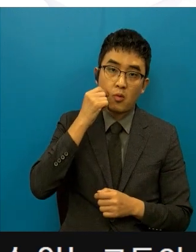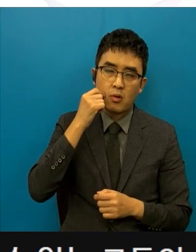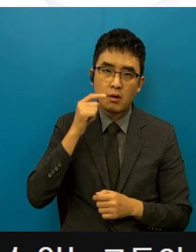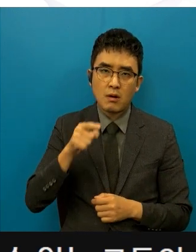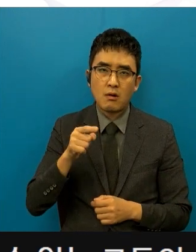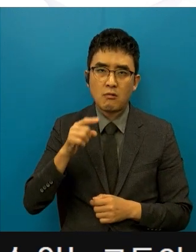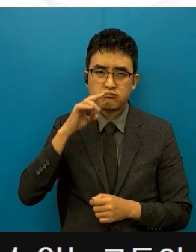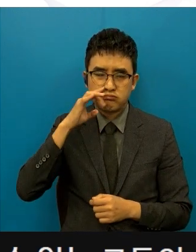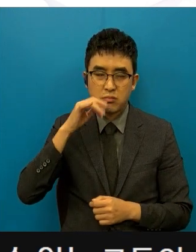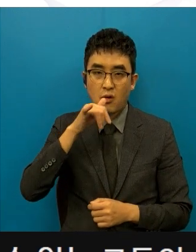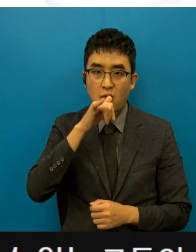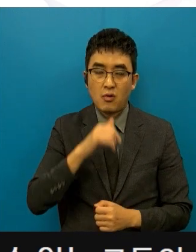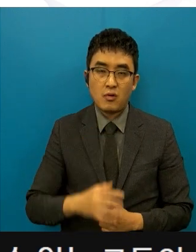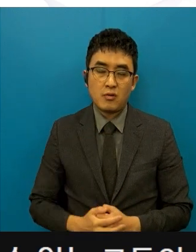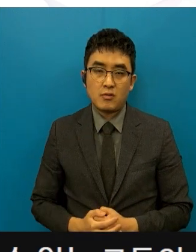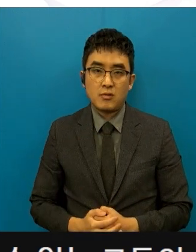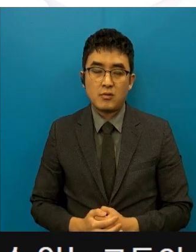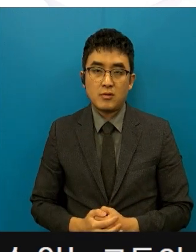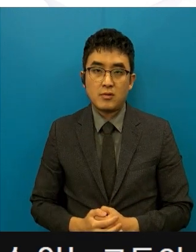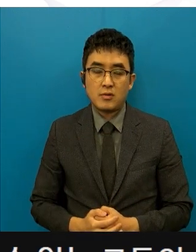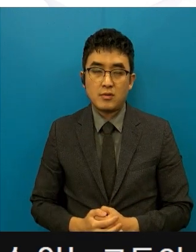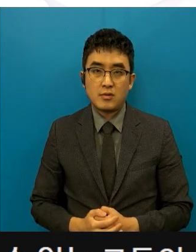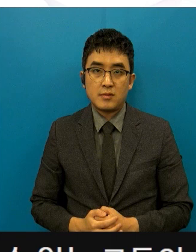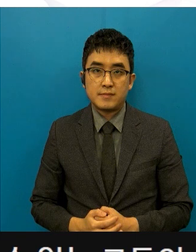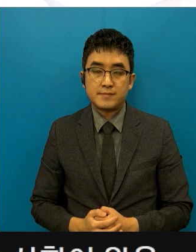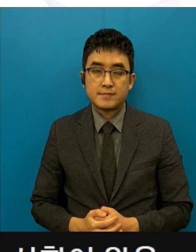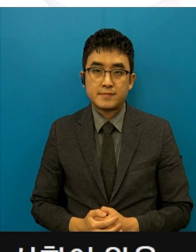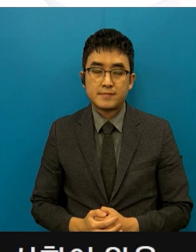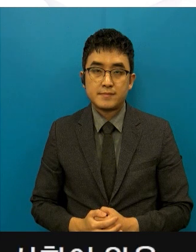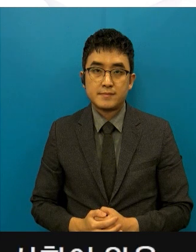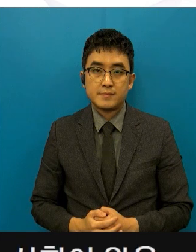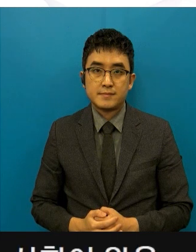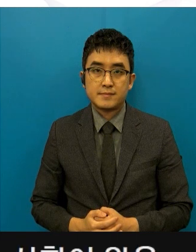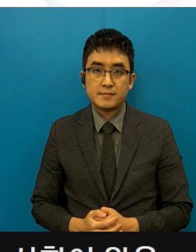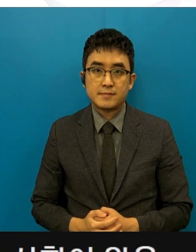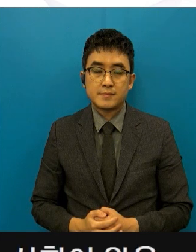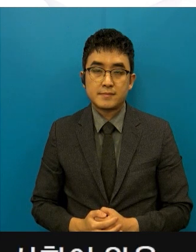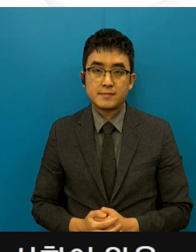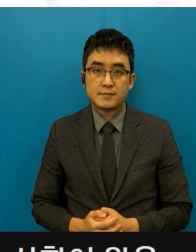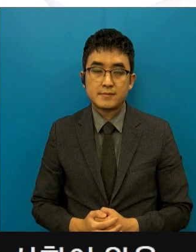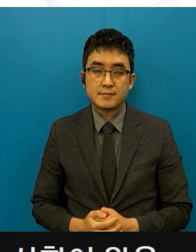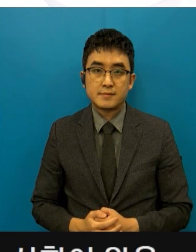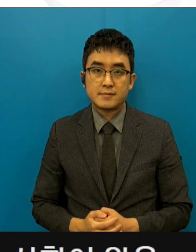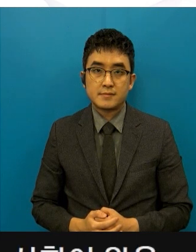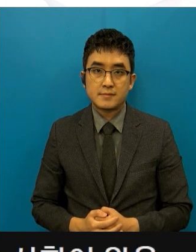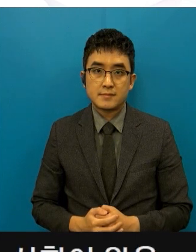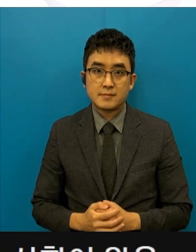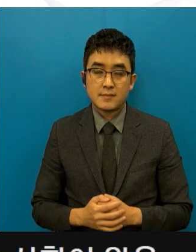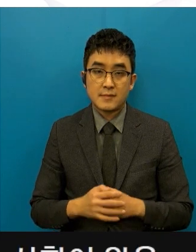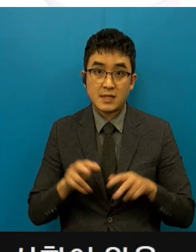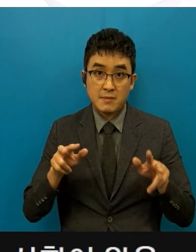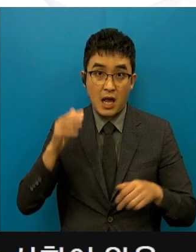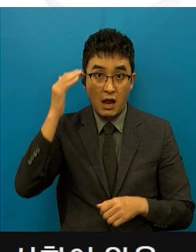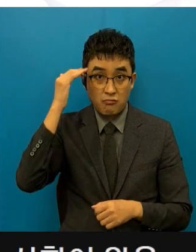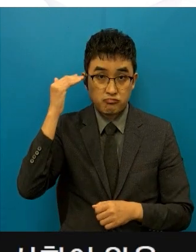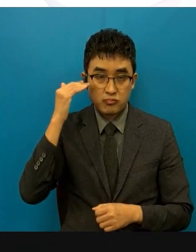Korea ranks as the internationally in highest among OECD countries in terms of